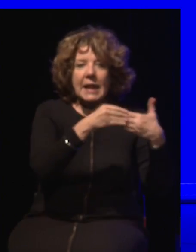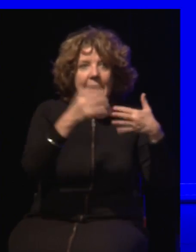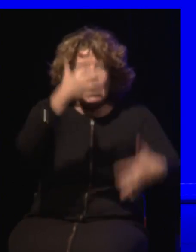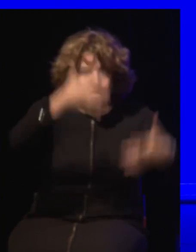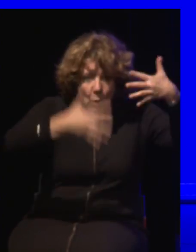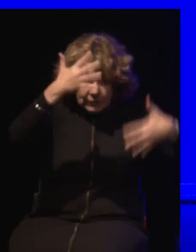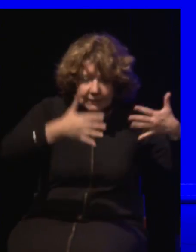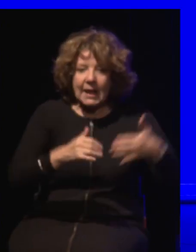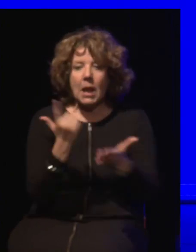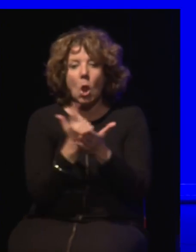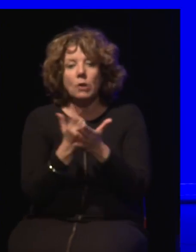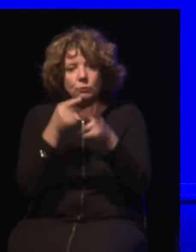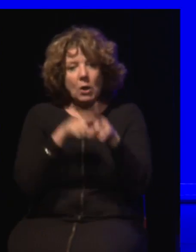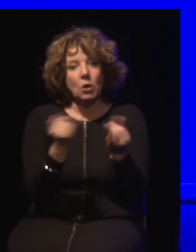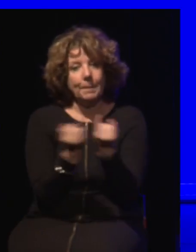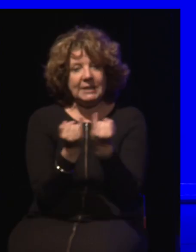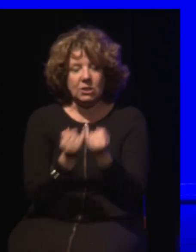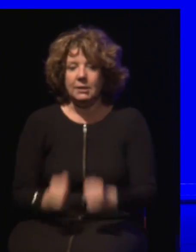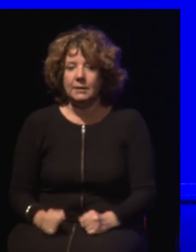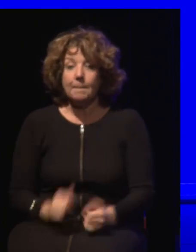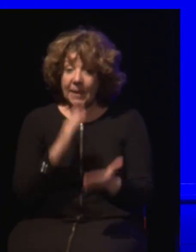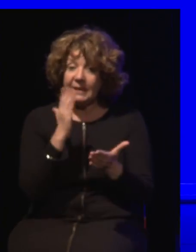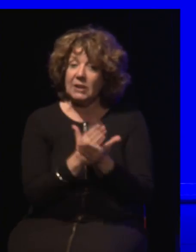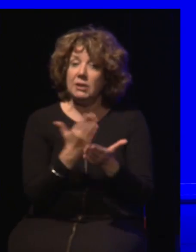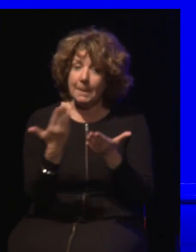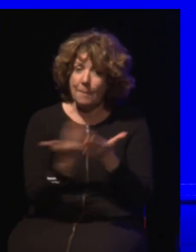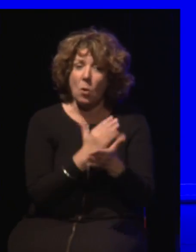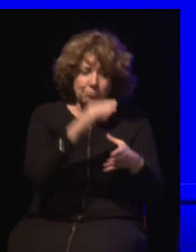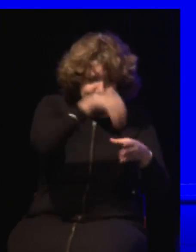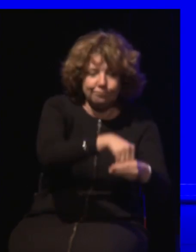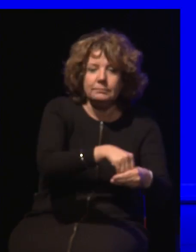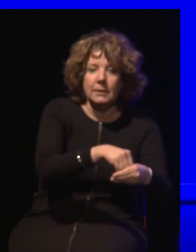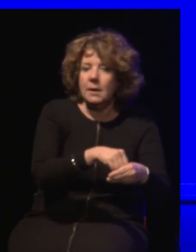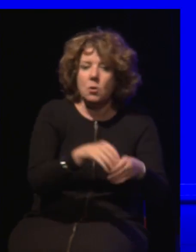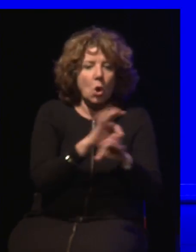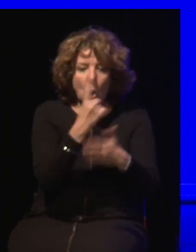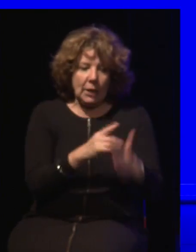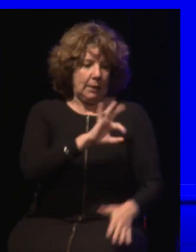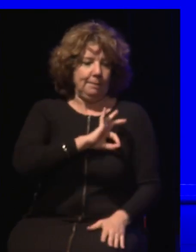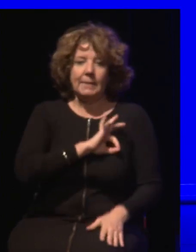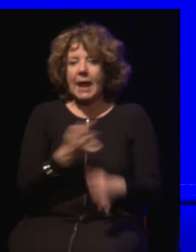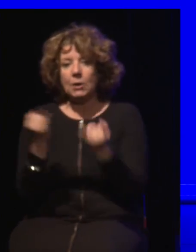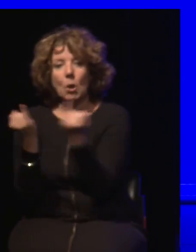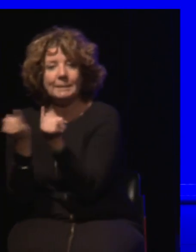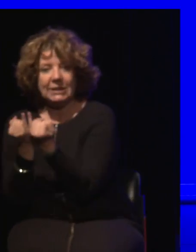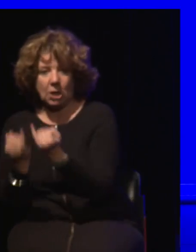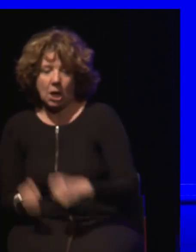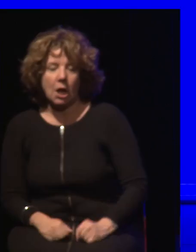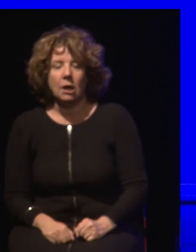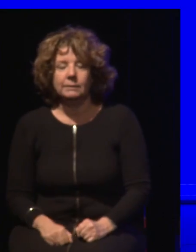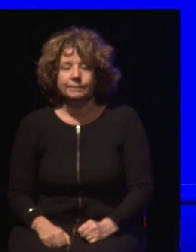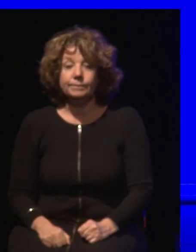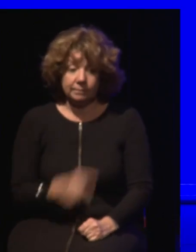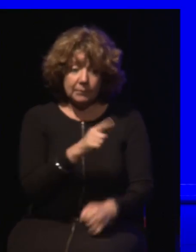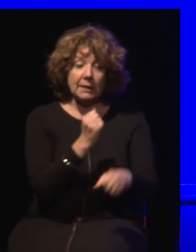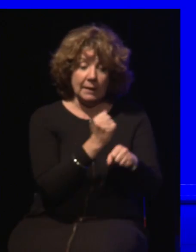on competition. But there's a lot more to gamification than badges and competition, and it has the potential